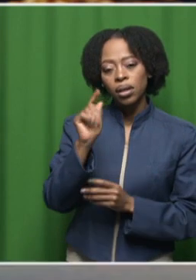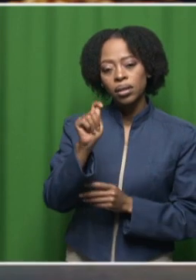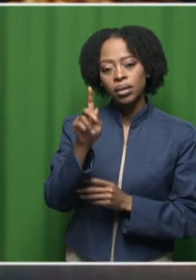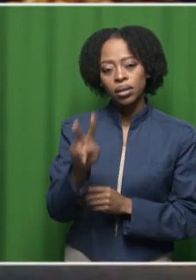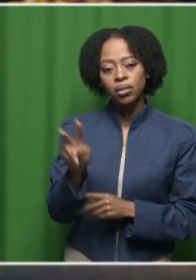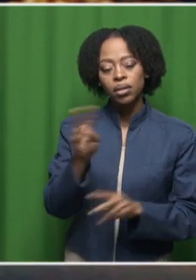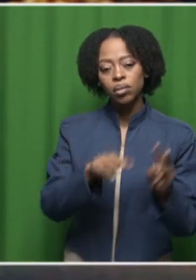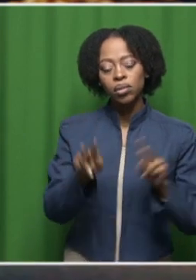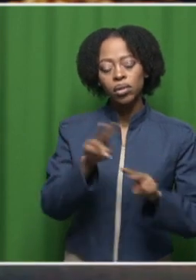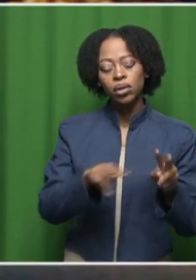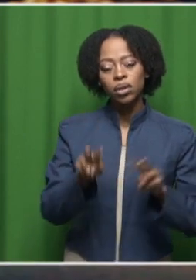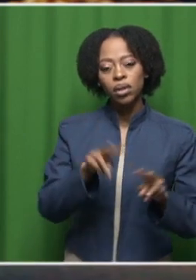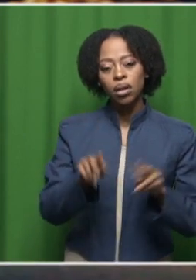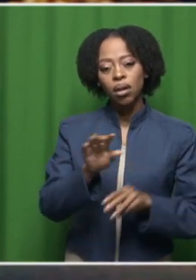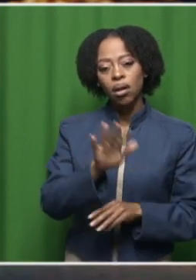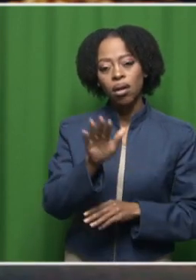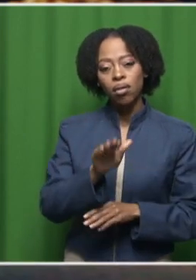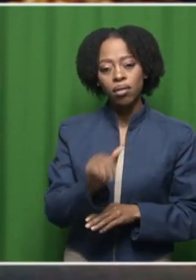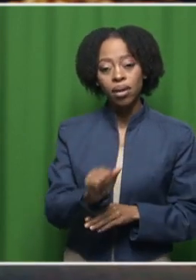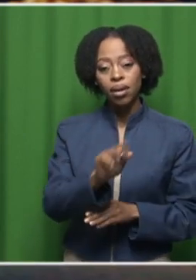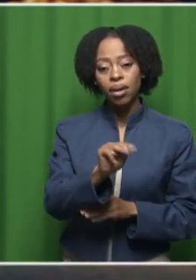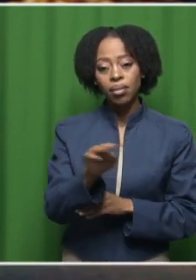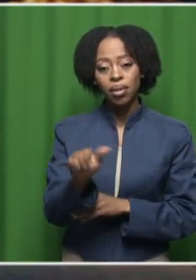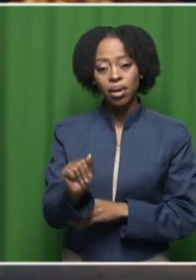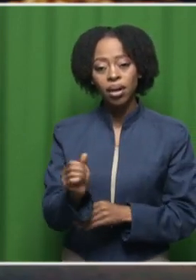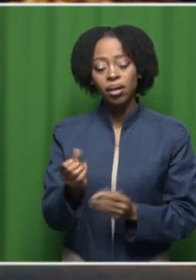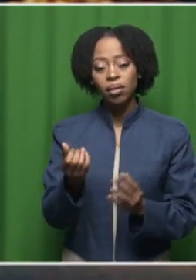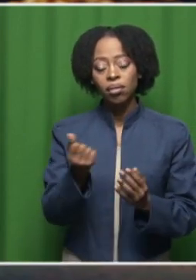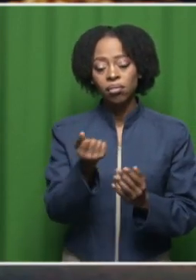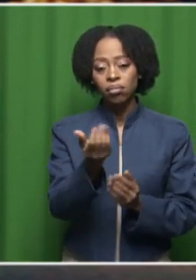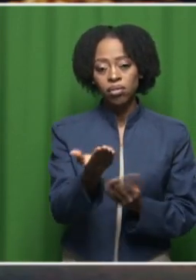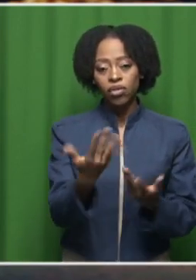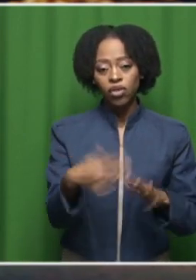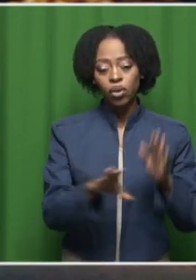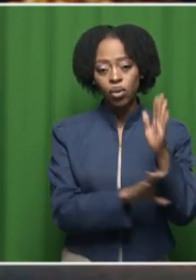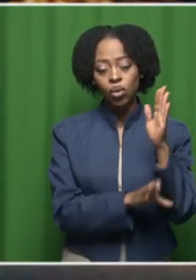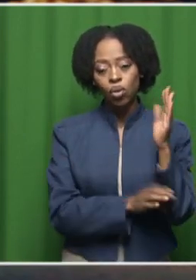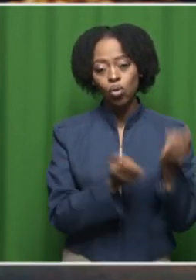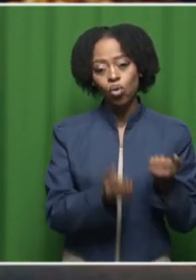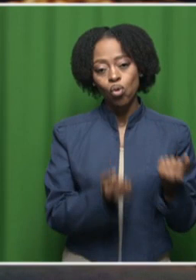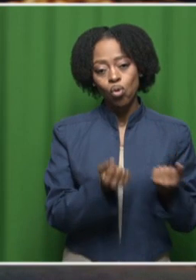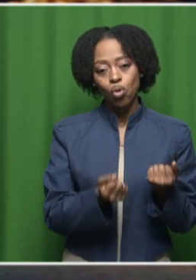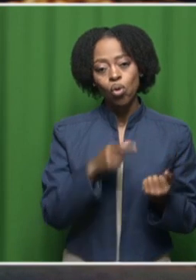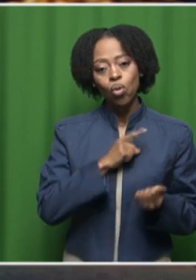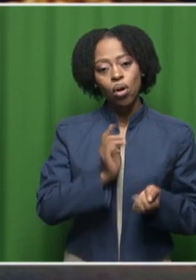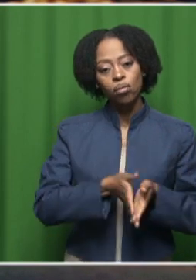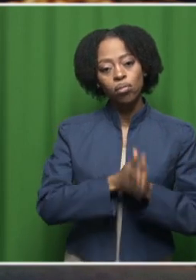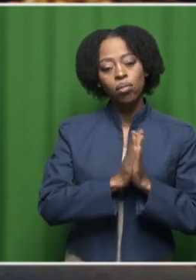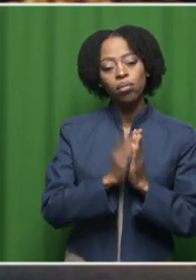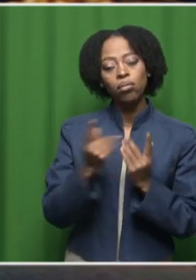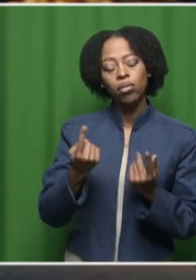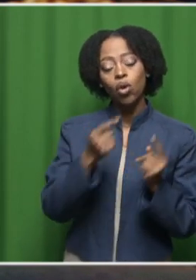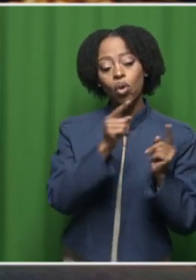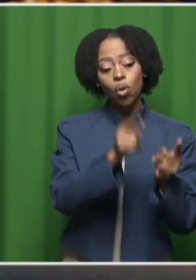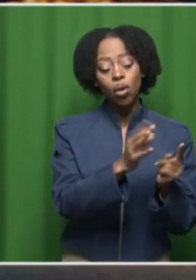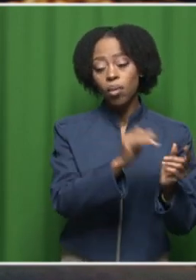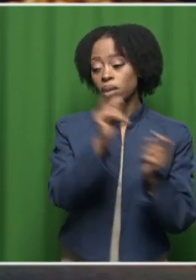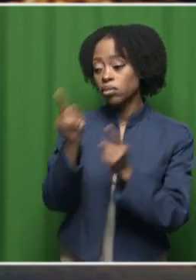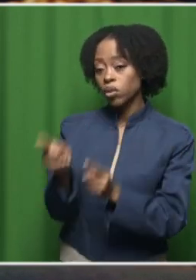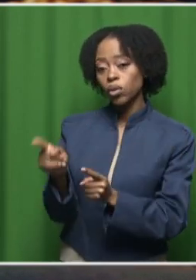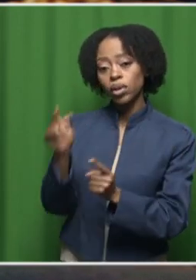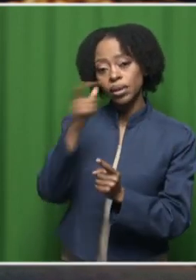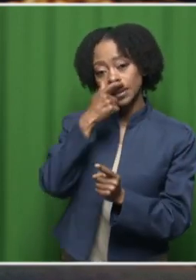Africa. The MMA has filed an urgent application with the Constitutional Court seeking an order to declare that President